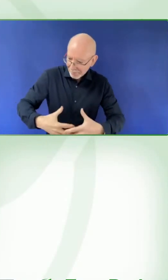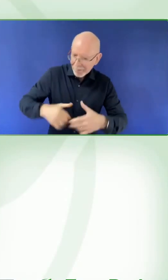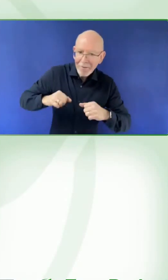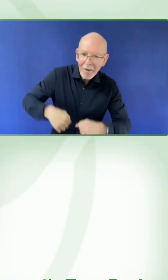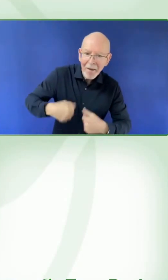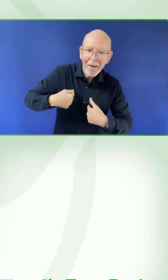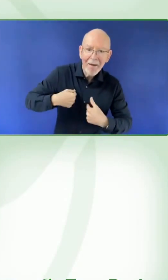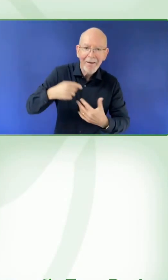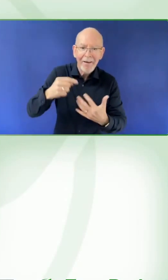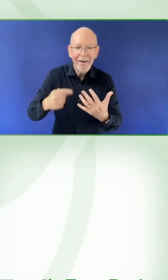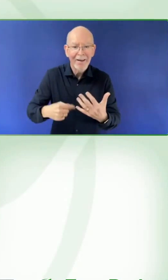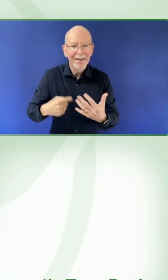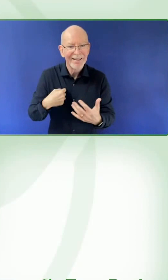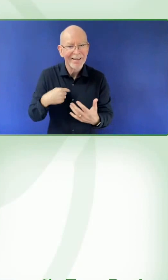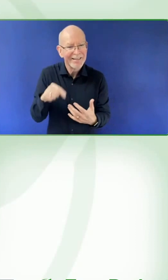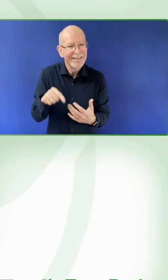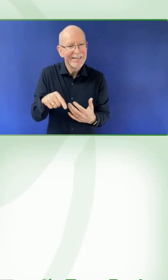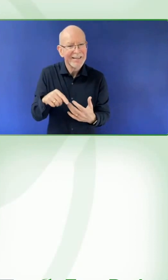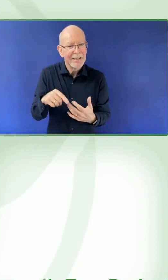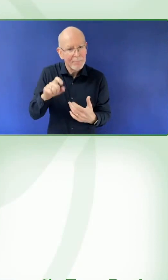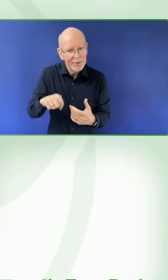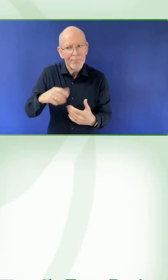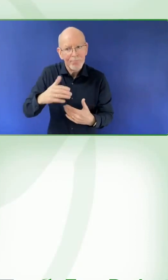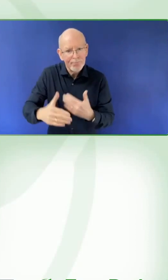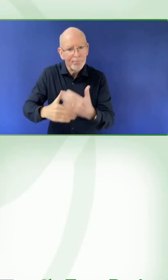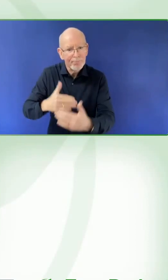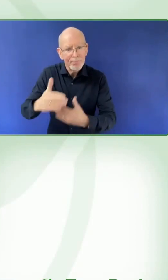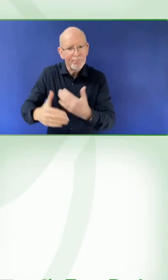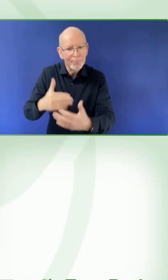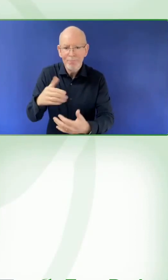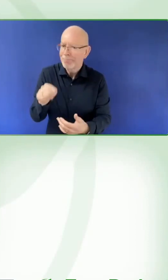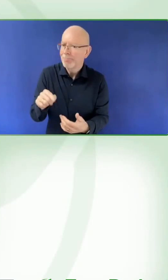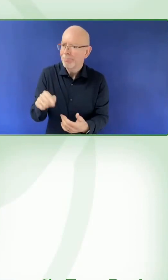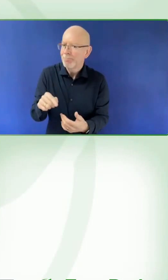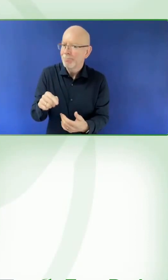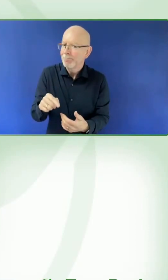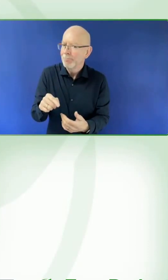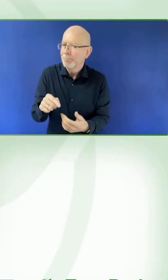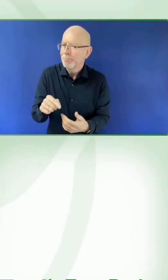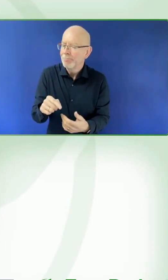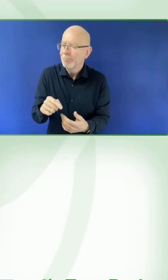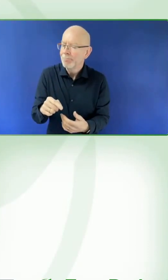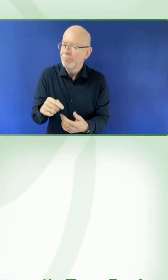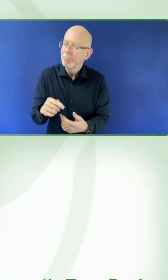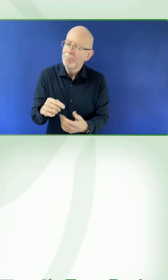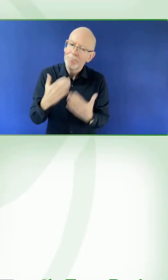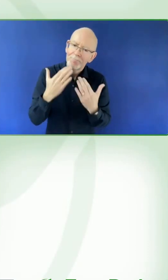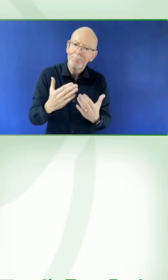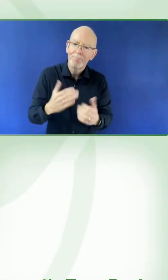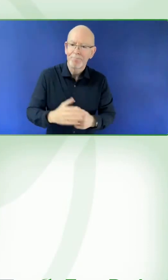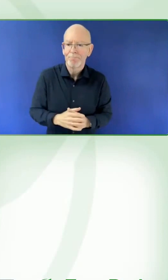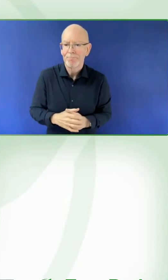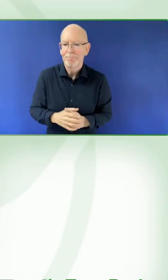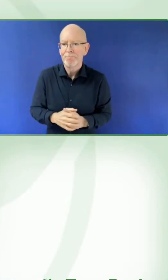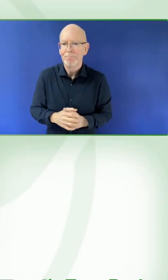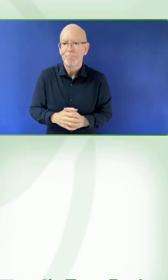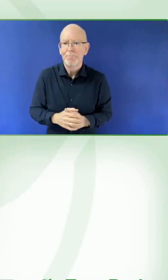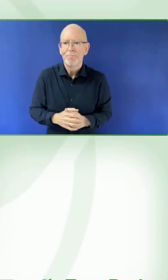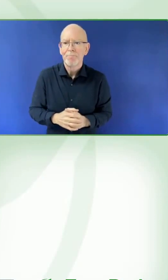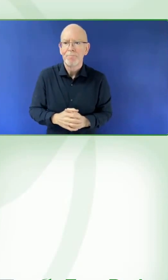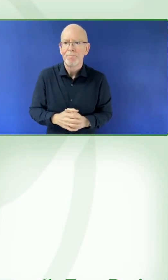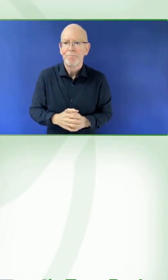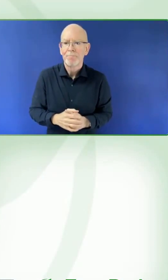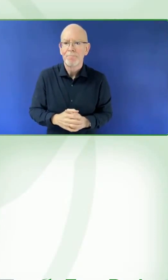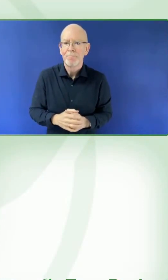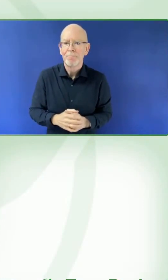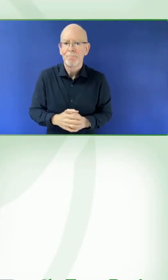Thank you, Monica. And Christo, you wanted to add to that as well? No, not really. Cultural taboos and traditions is what I was going